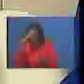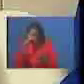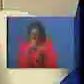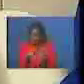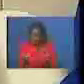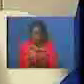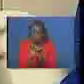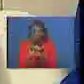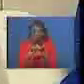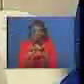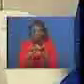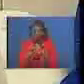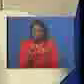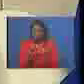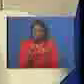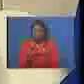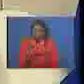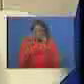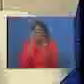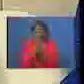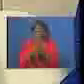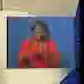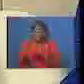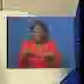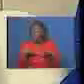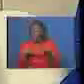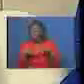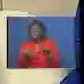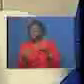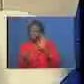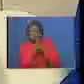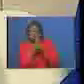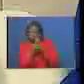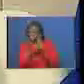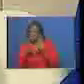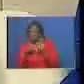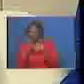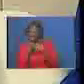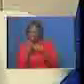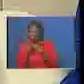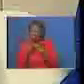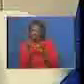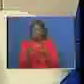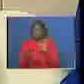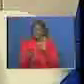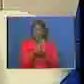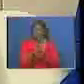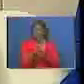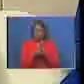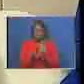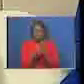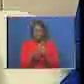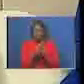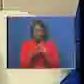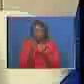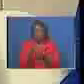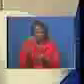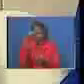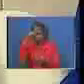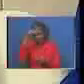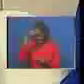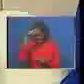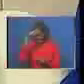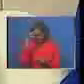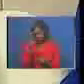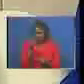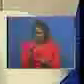example to start with are complying with the law because this law that is brought about by government and all of us ascended to